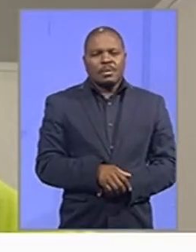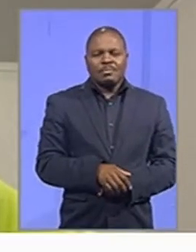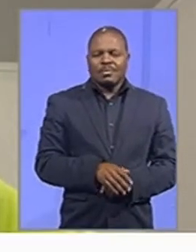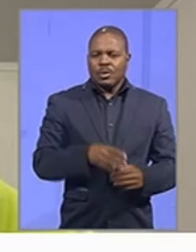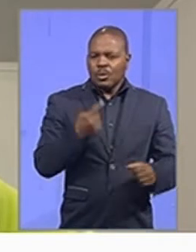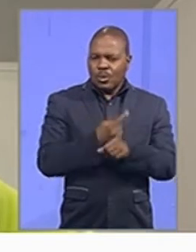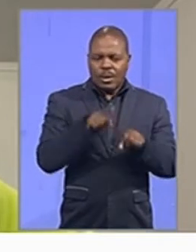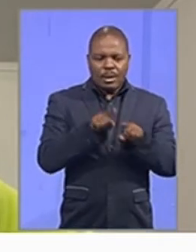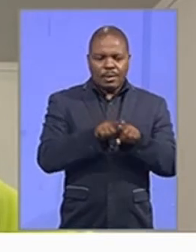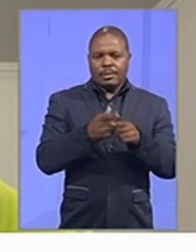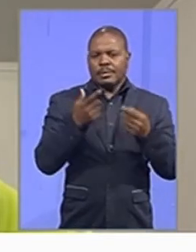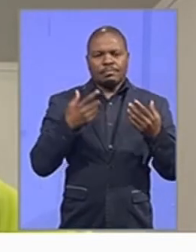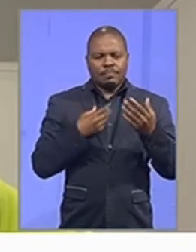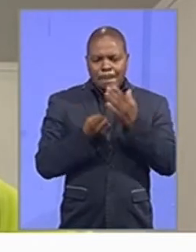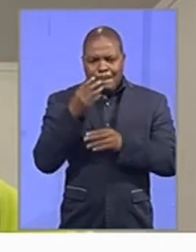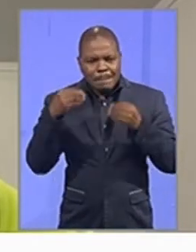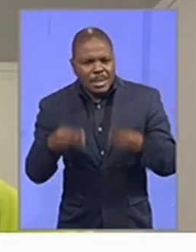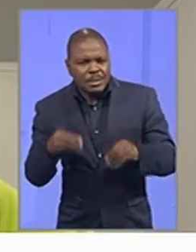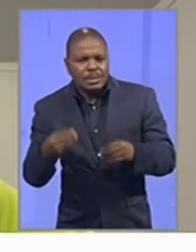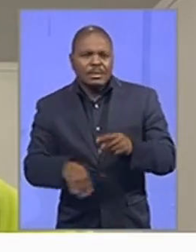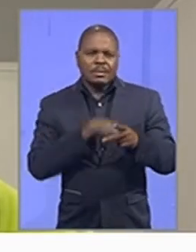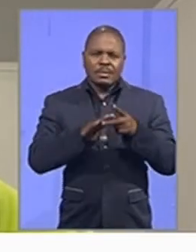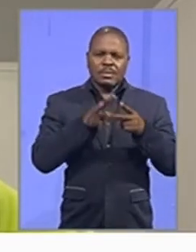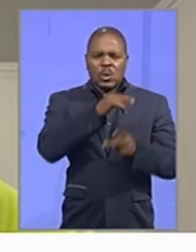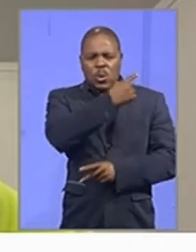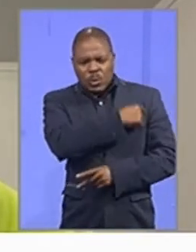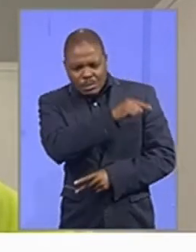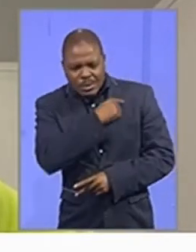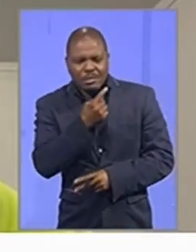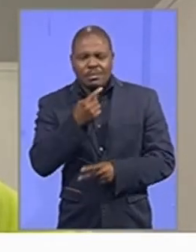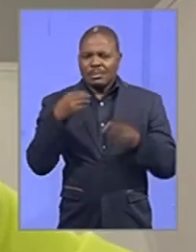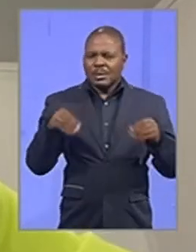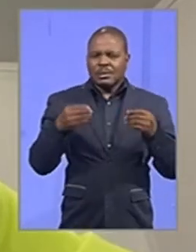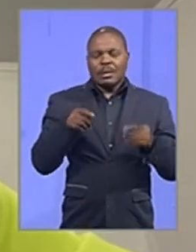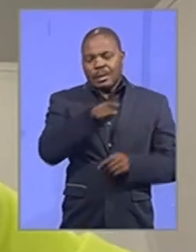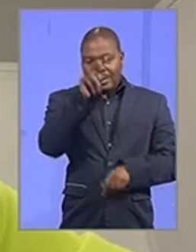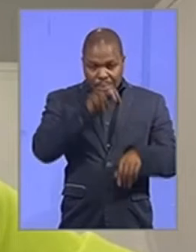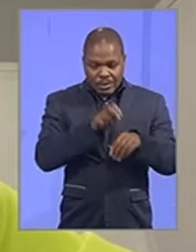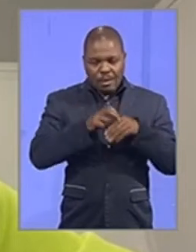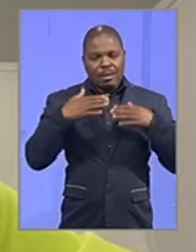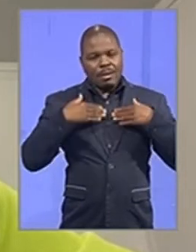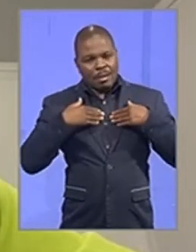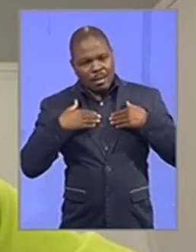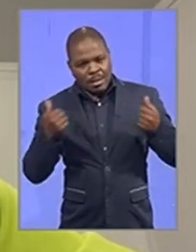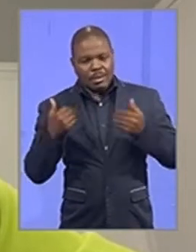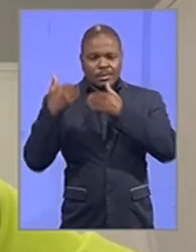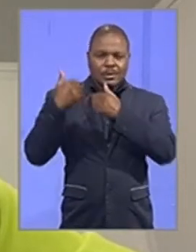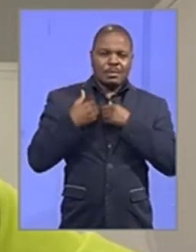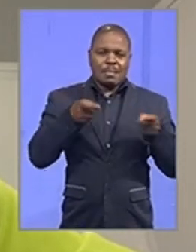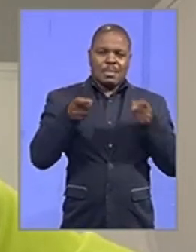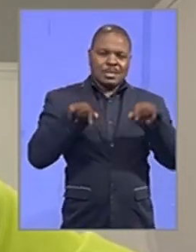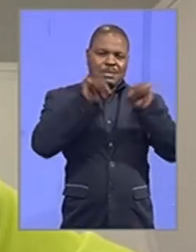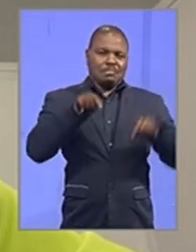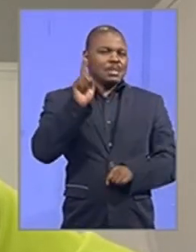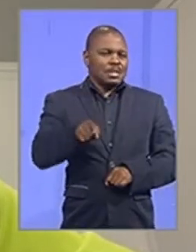a manufacturing business, whether it be a hospital, they need to have a health and safety management system. They need to appoint